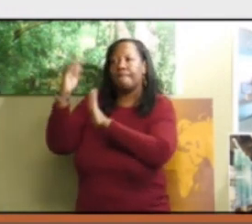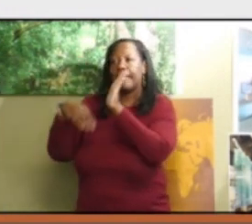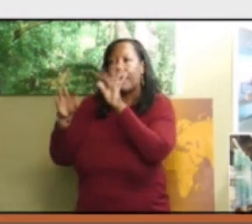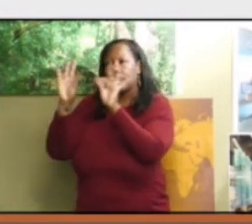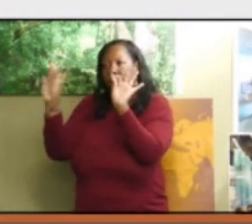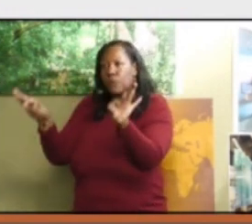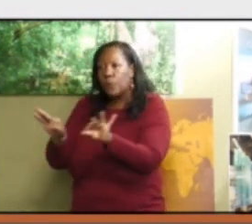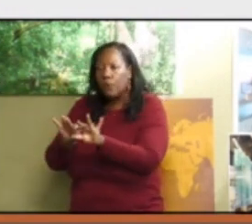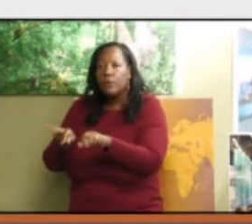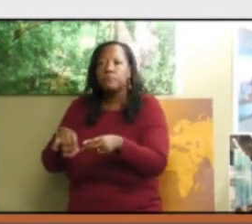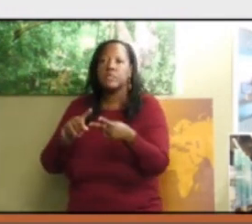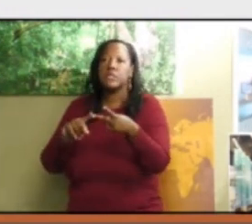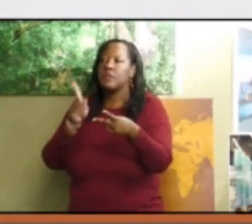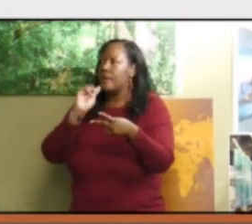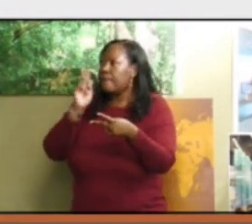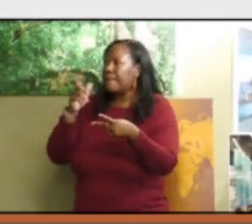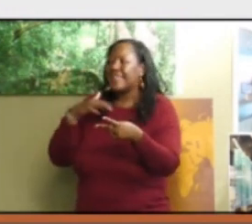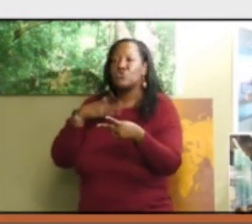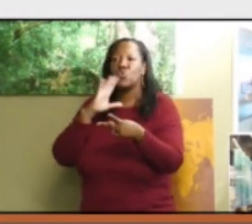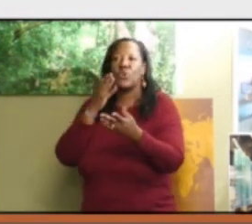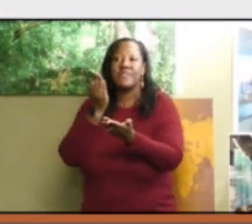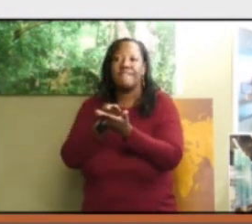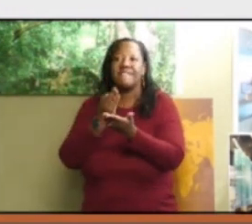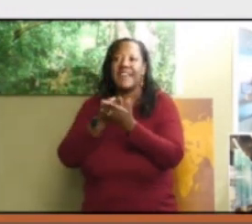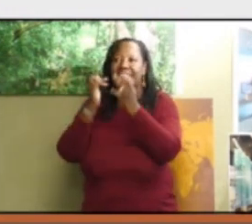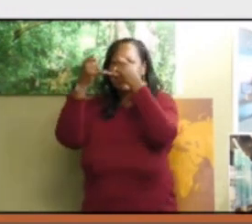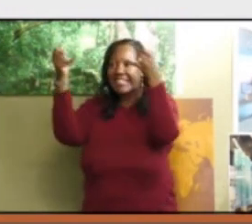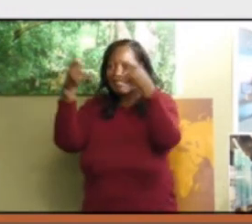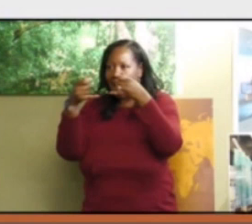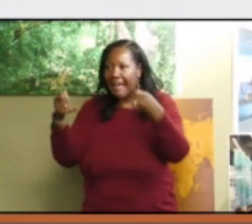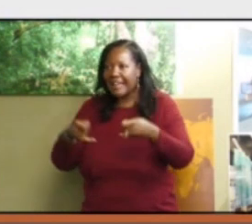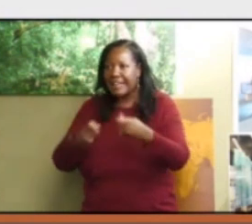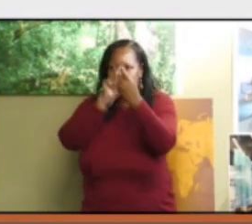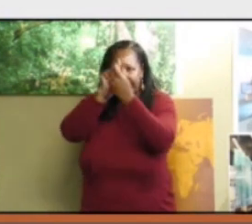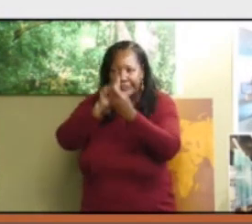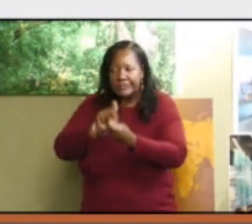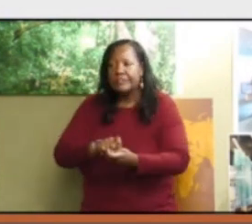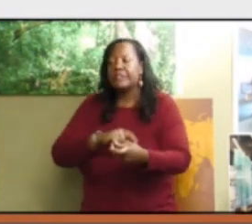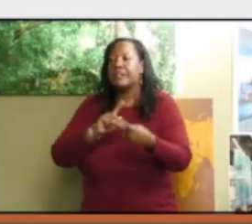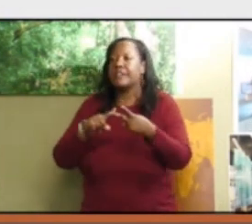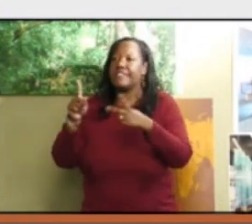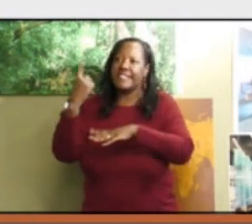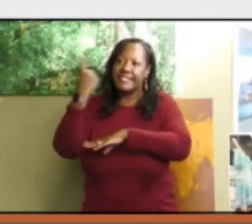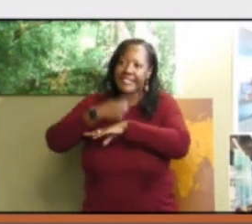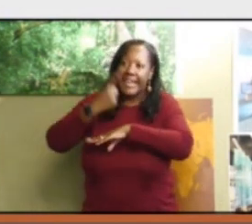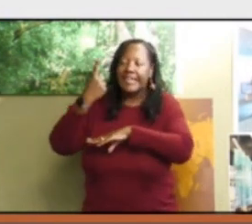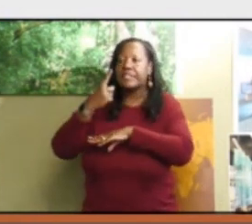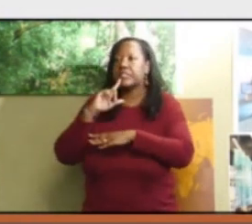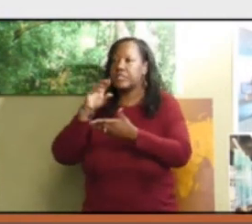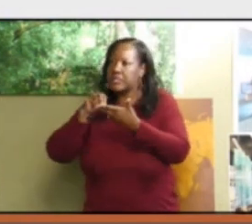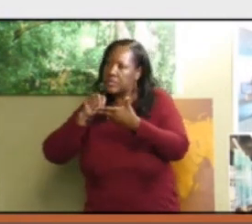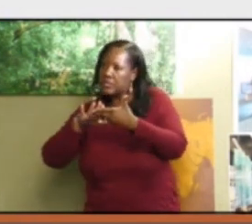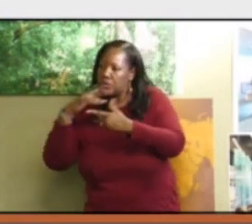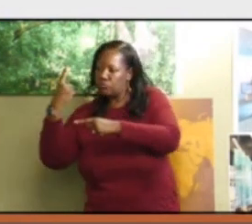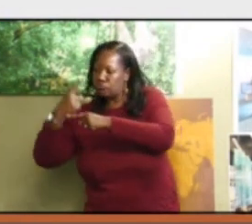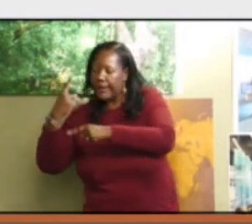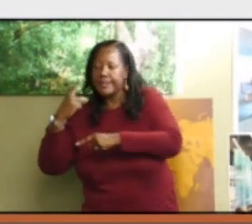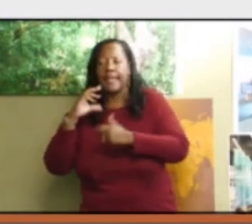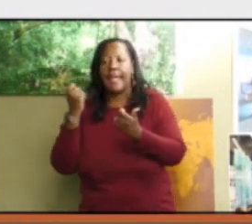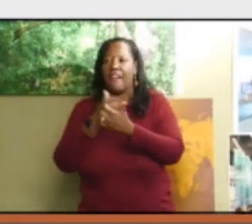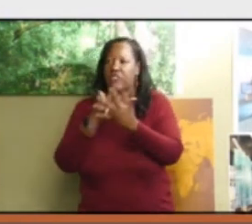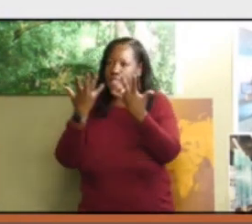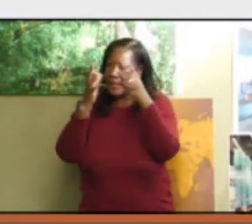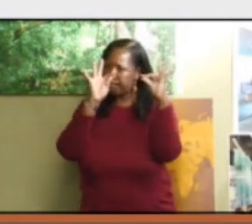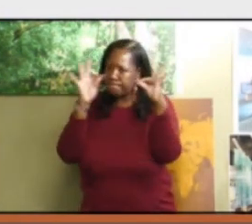sure that the funding lines are all correct, the dates are all correct, and that everything is in line. They